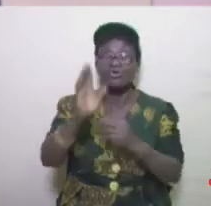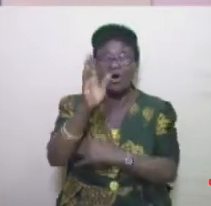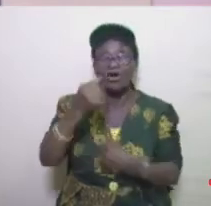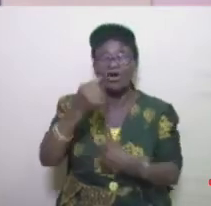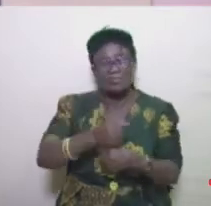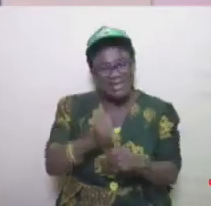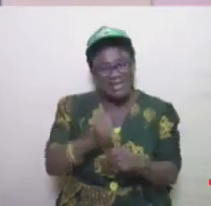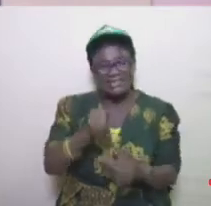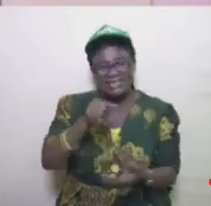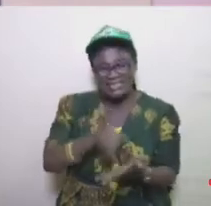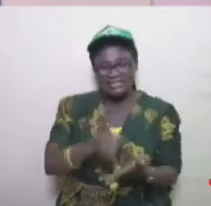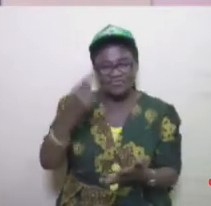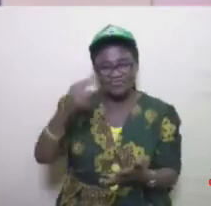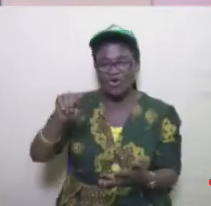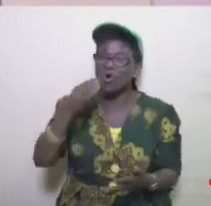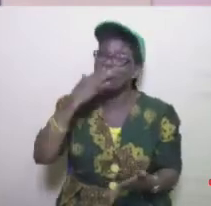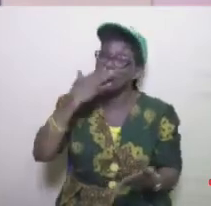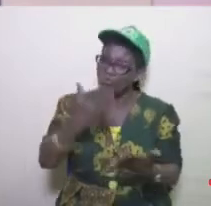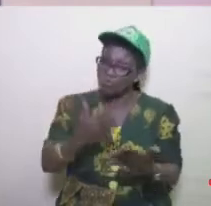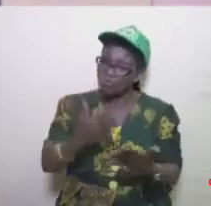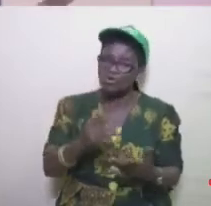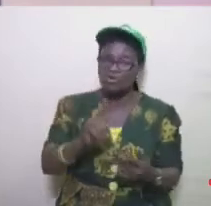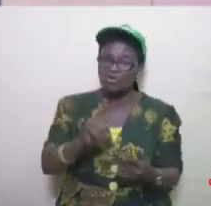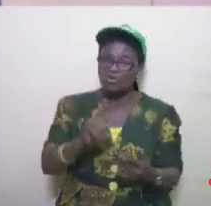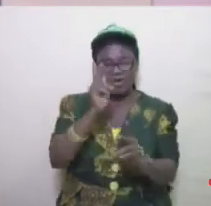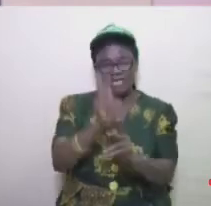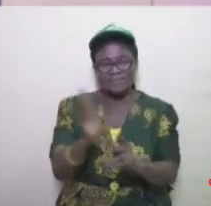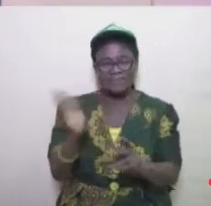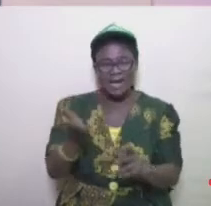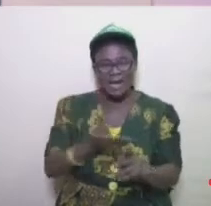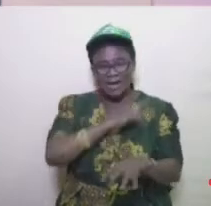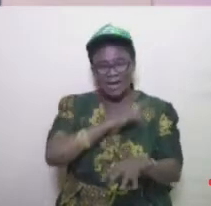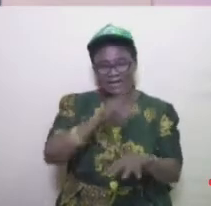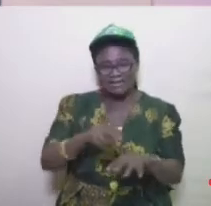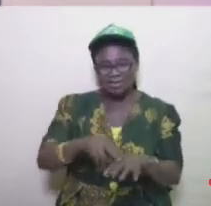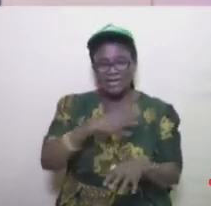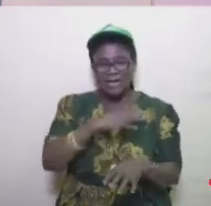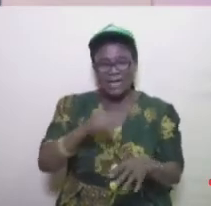keep our nation and to keep the entire world.